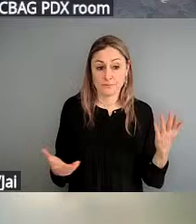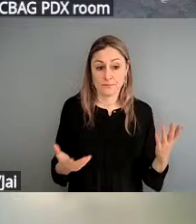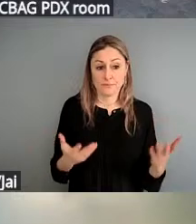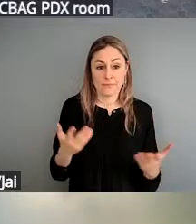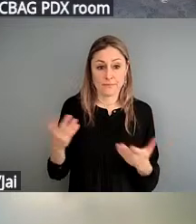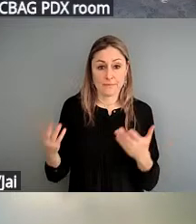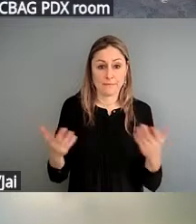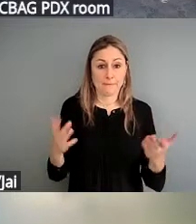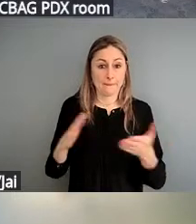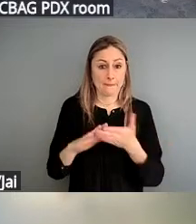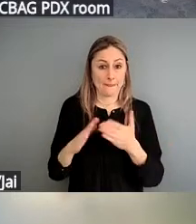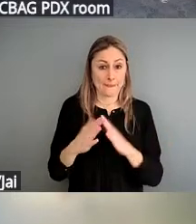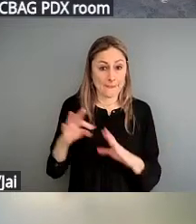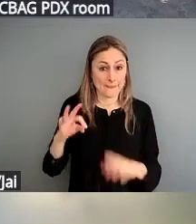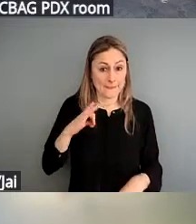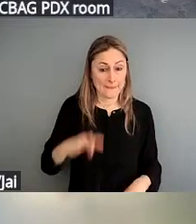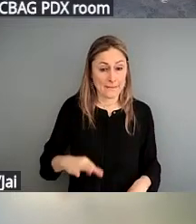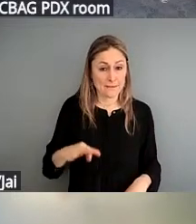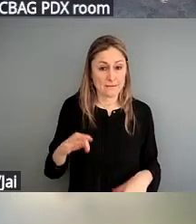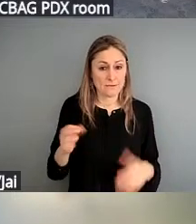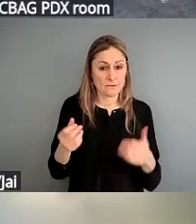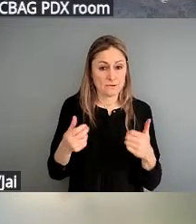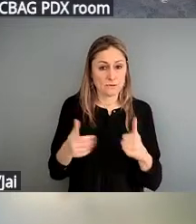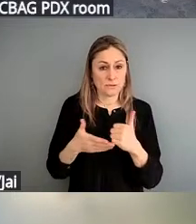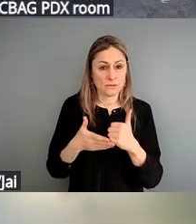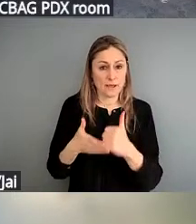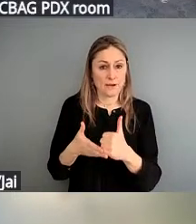community benefit to try to help